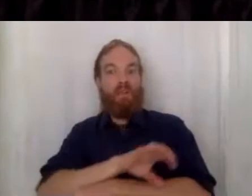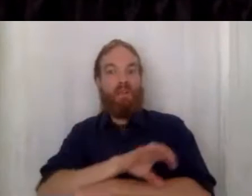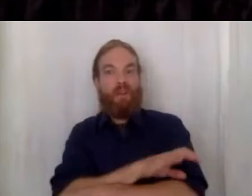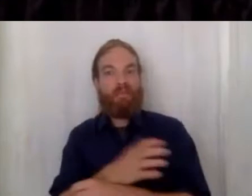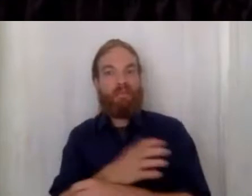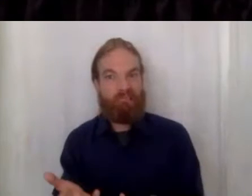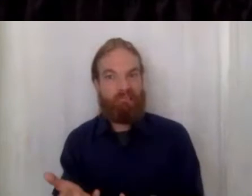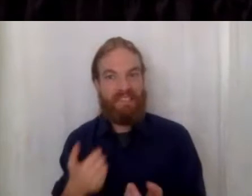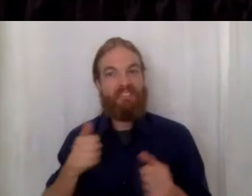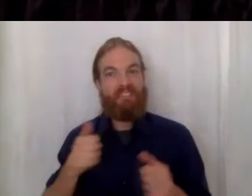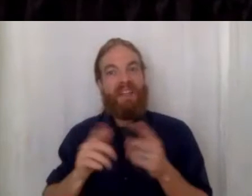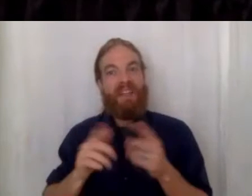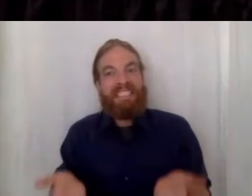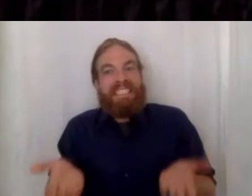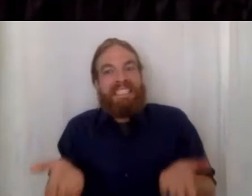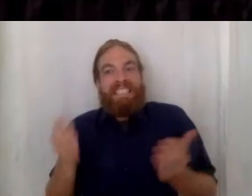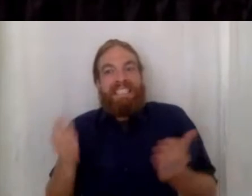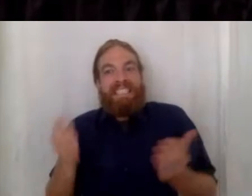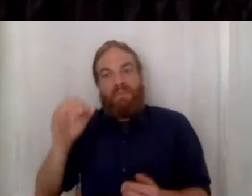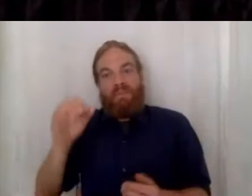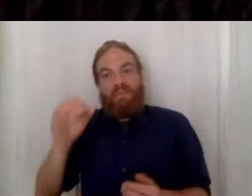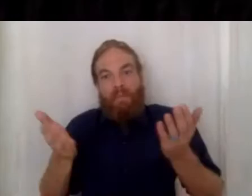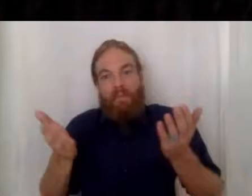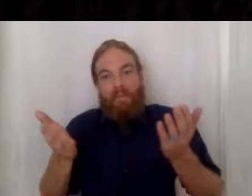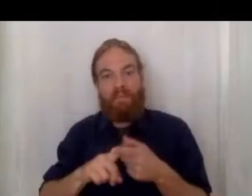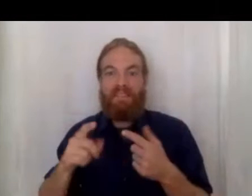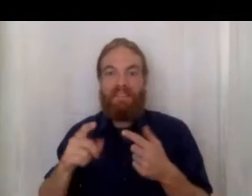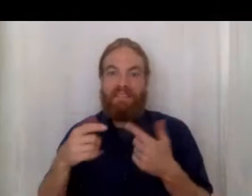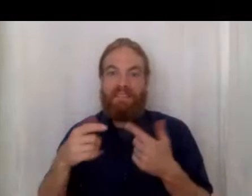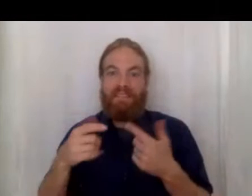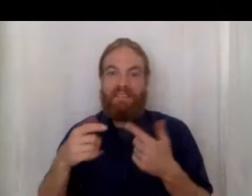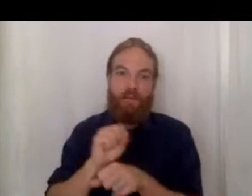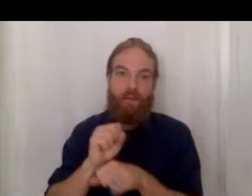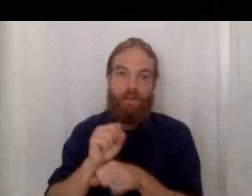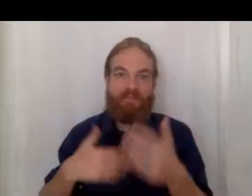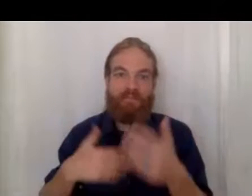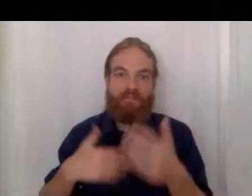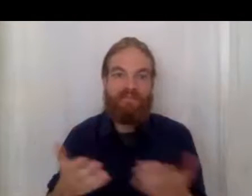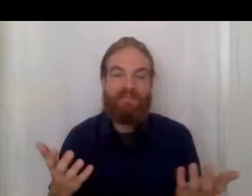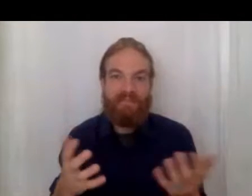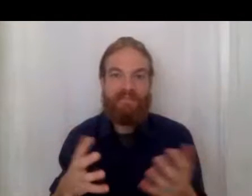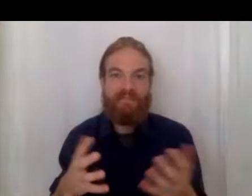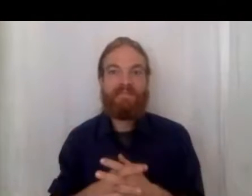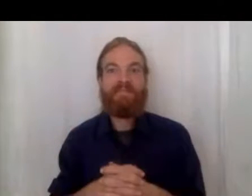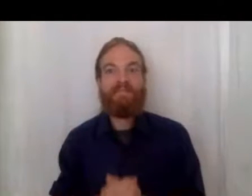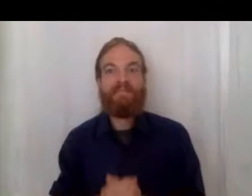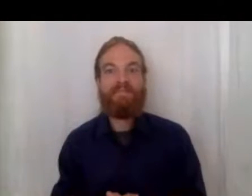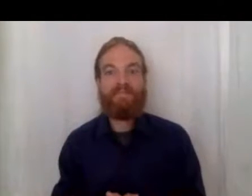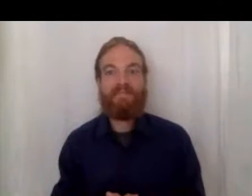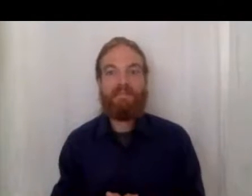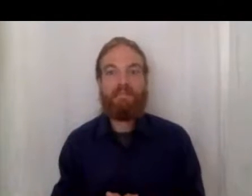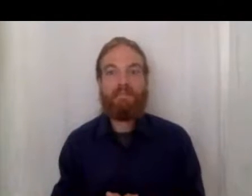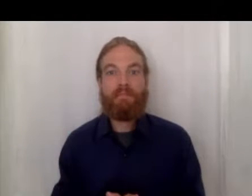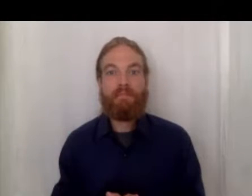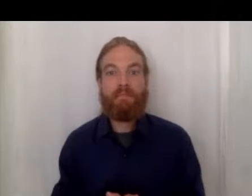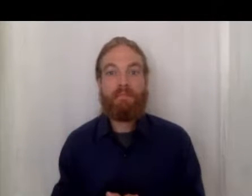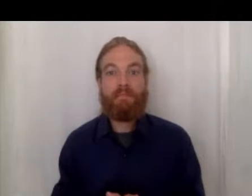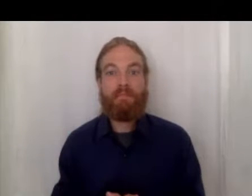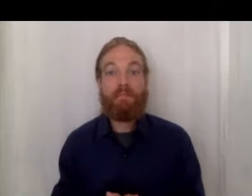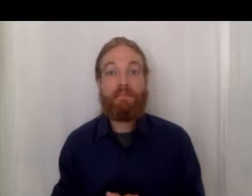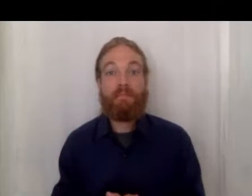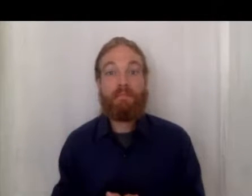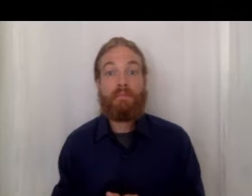we'd like to be. Let me just feedback for clarification. If our county reached the 80%